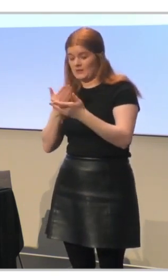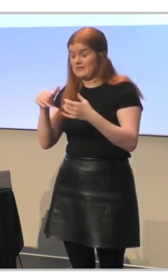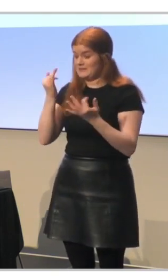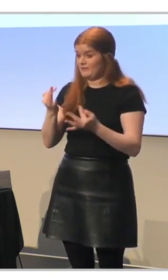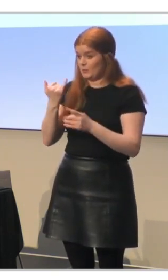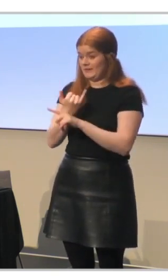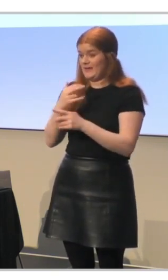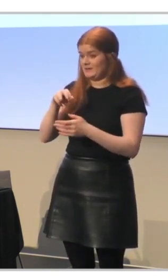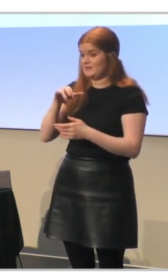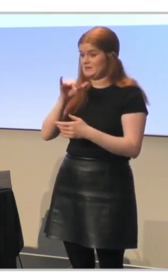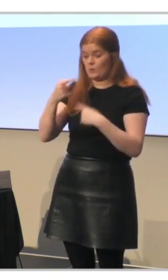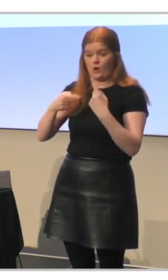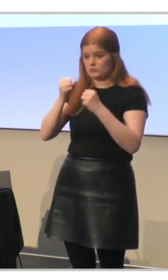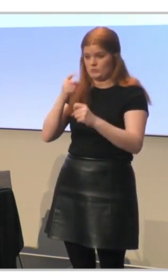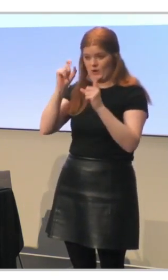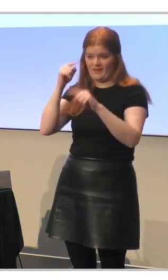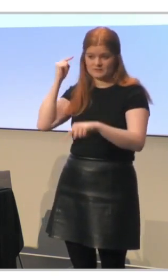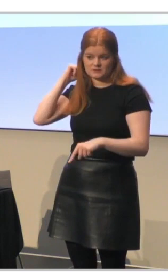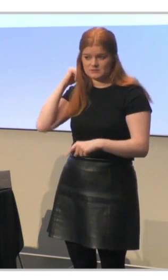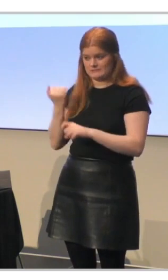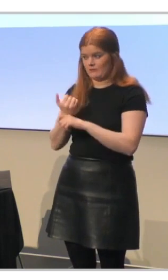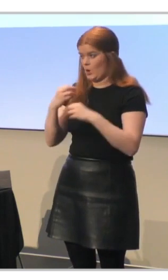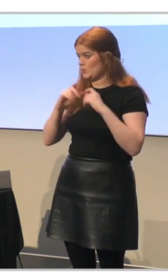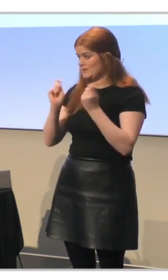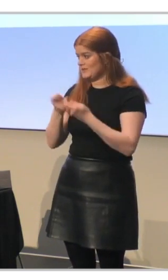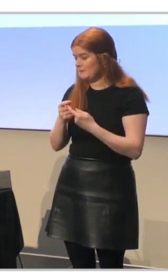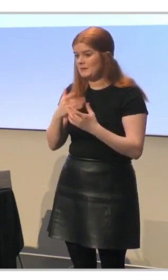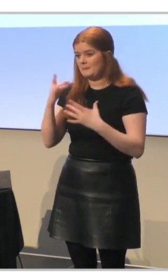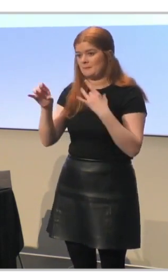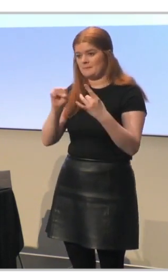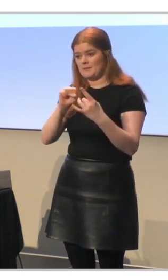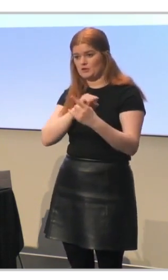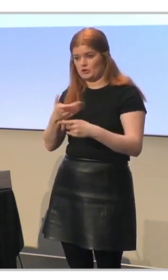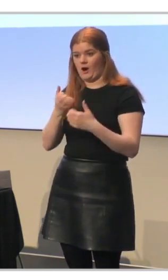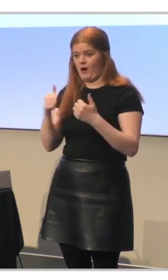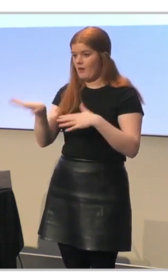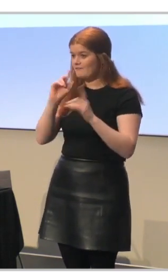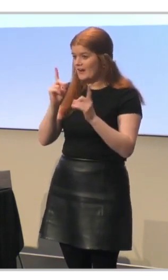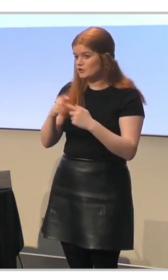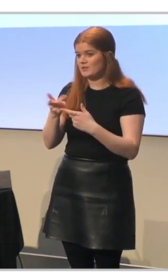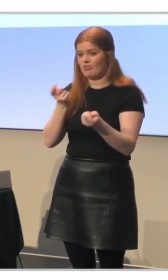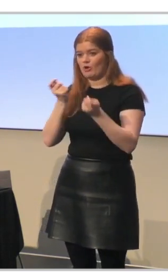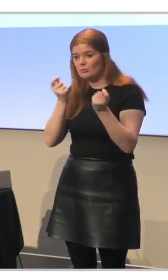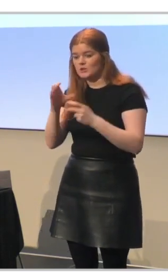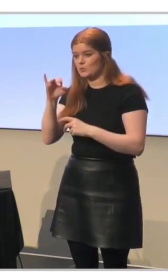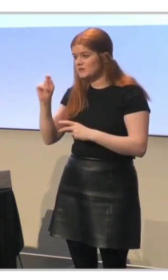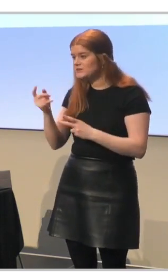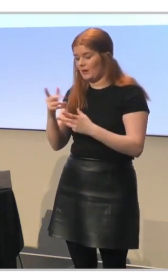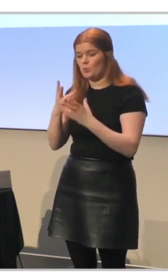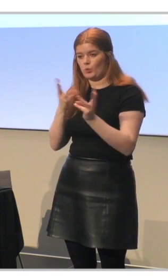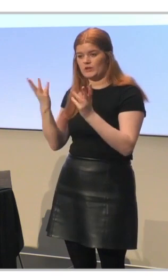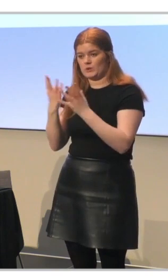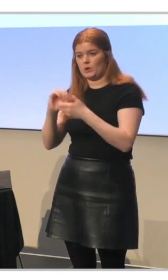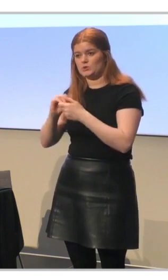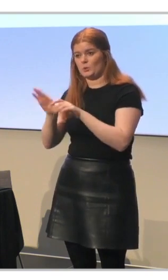NCSE, we're always conscious of that in terms of our regional teams, our CNOs, VTs, advisors, therapists, and working closely with our colleagues